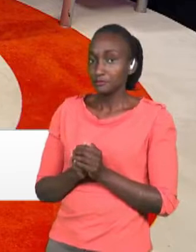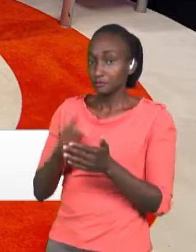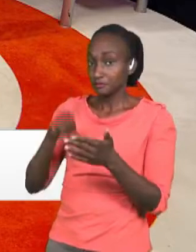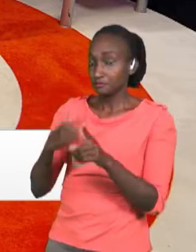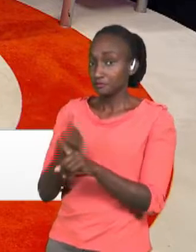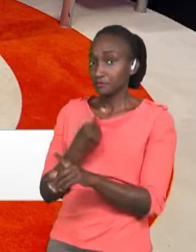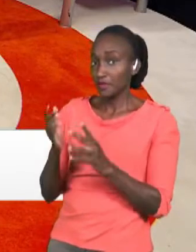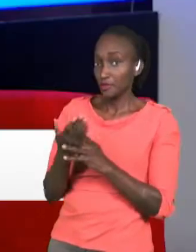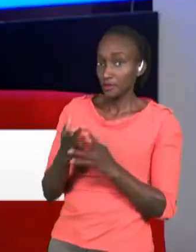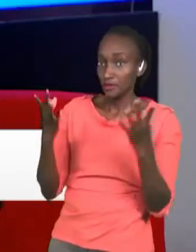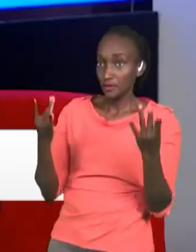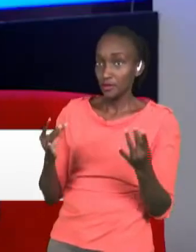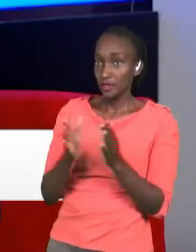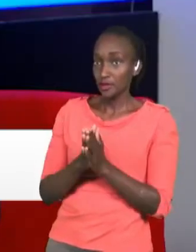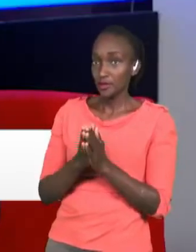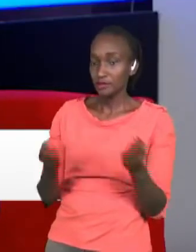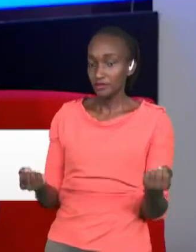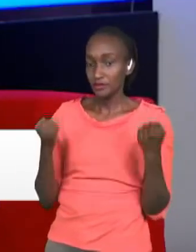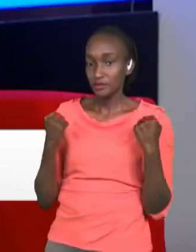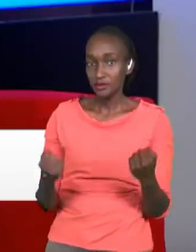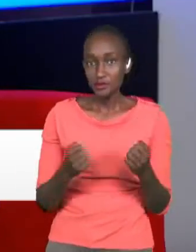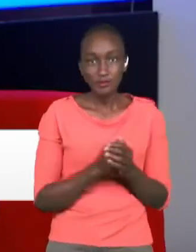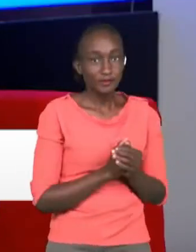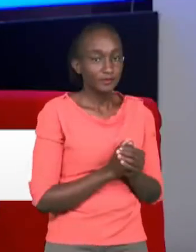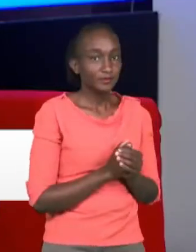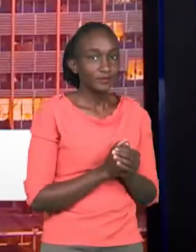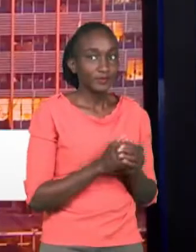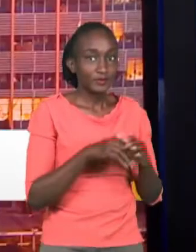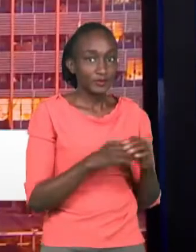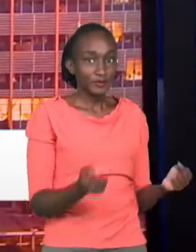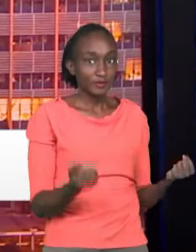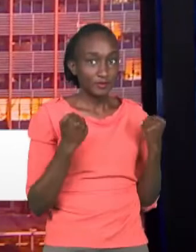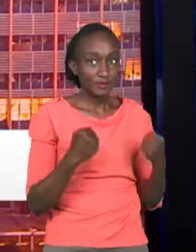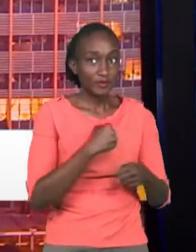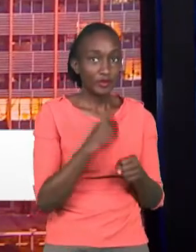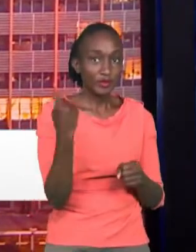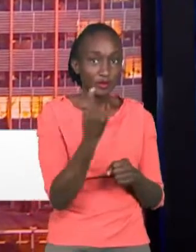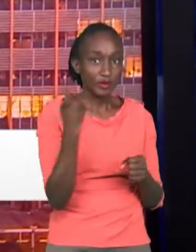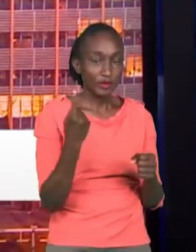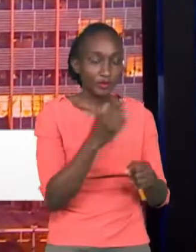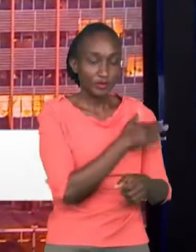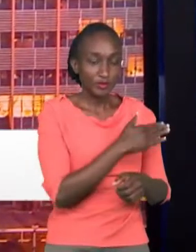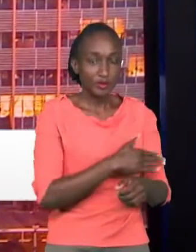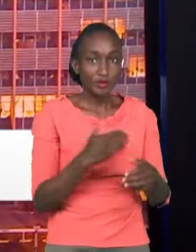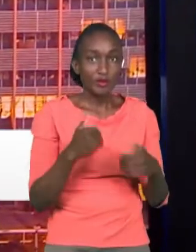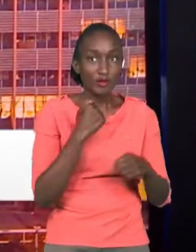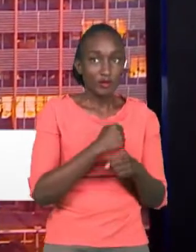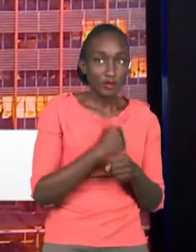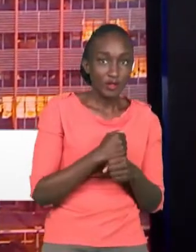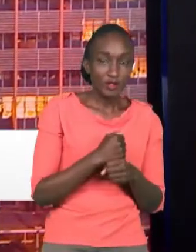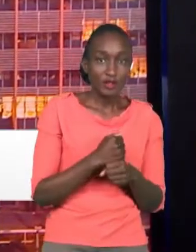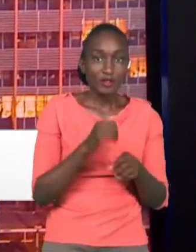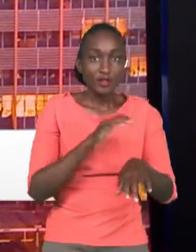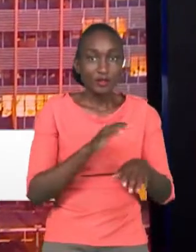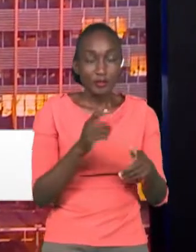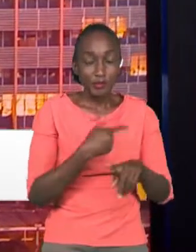difference between yoga and gym? You see, in the gym, we are doing only muscular workout, and yoga is working on the